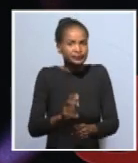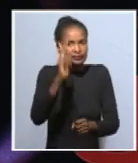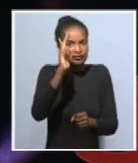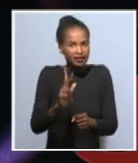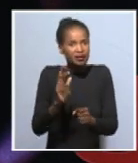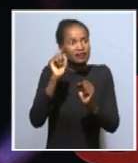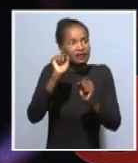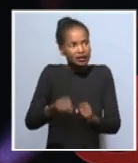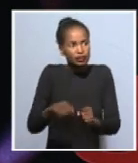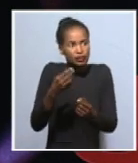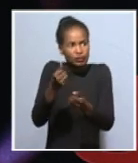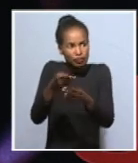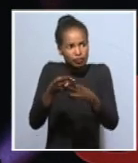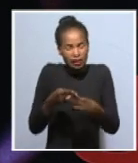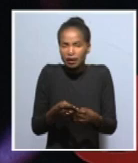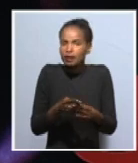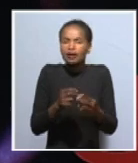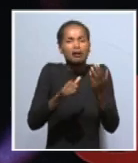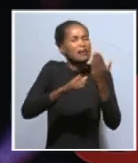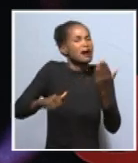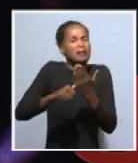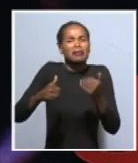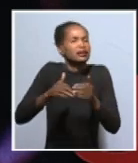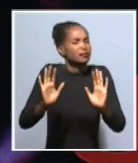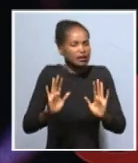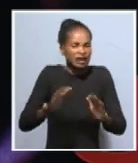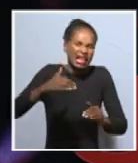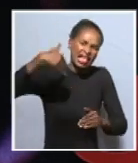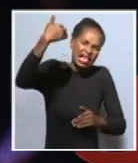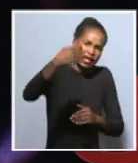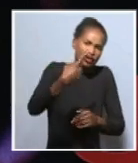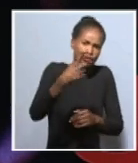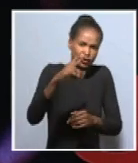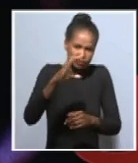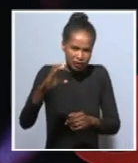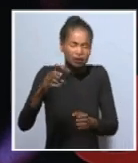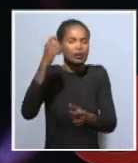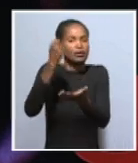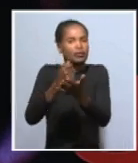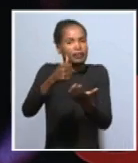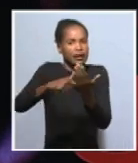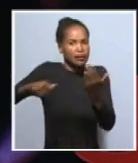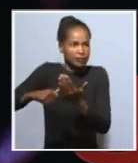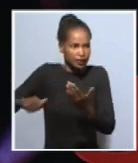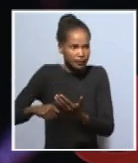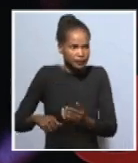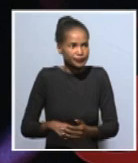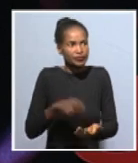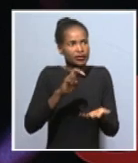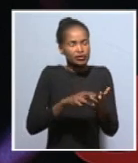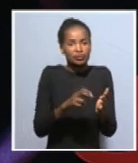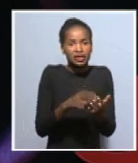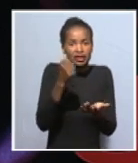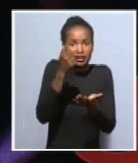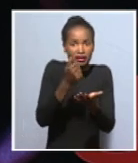qualify then do not have to actually pay the installment. So what we will then do is that installment plus the applicable interest on